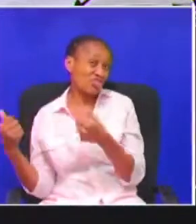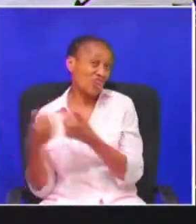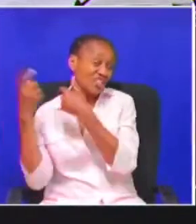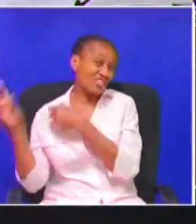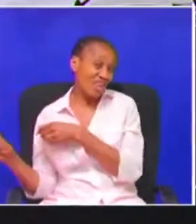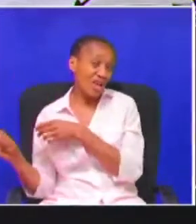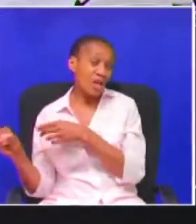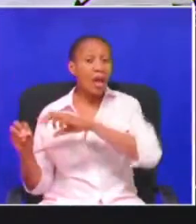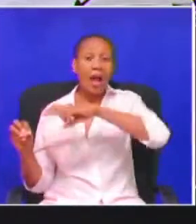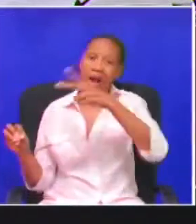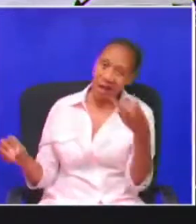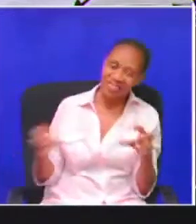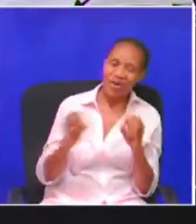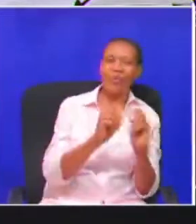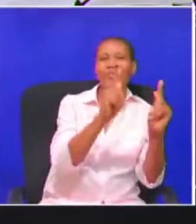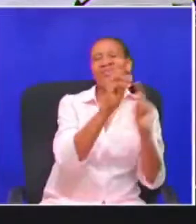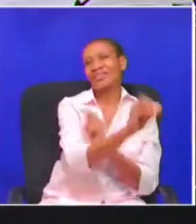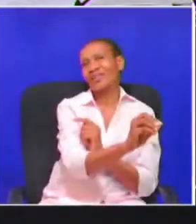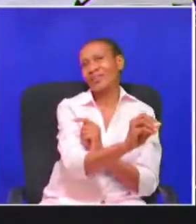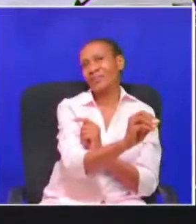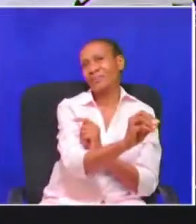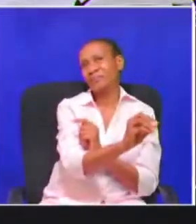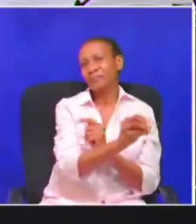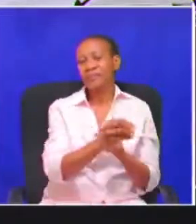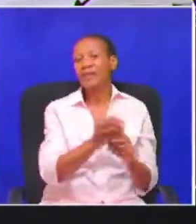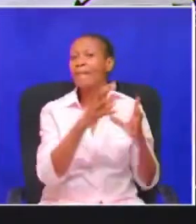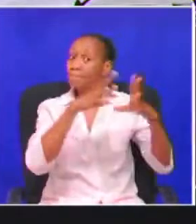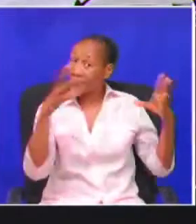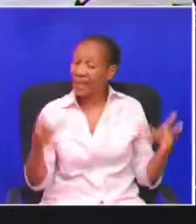us, a great opportunity, and they